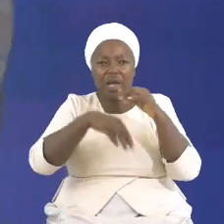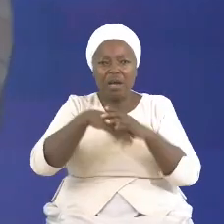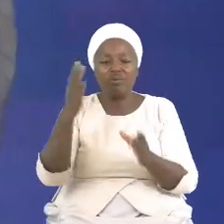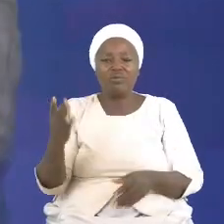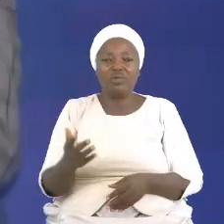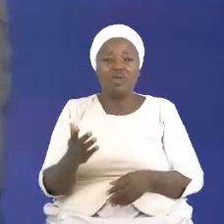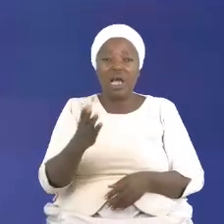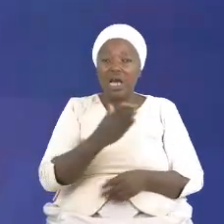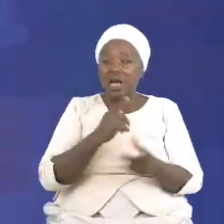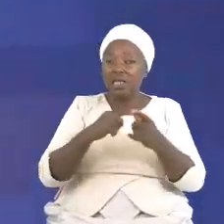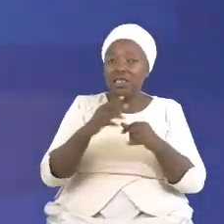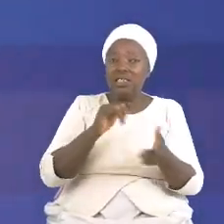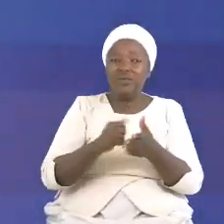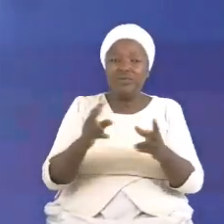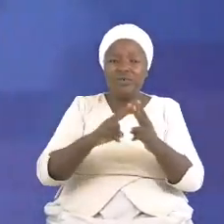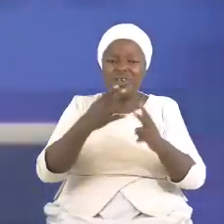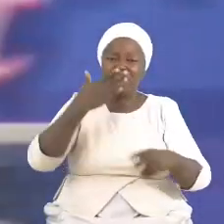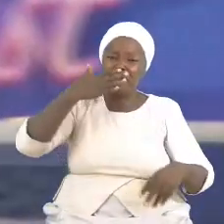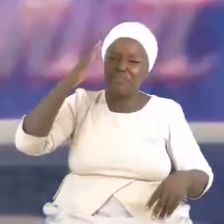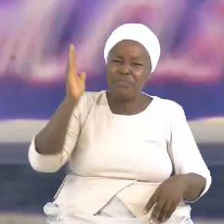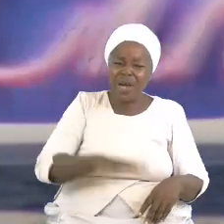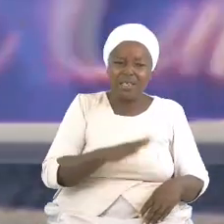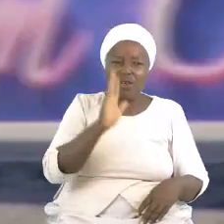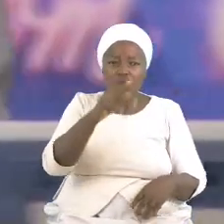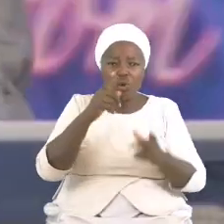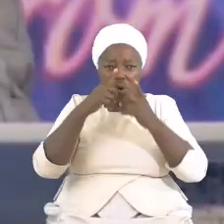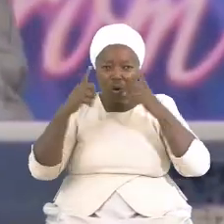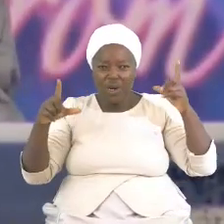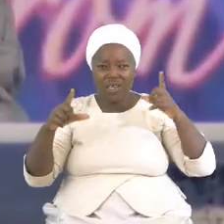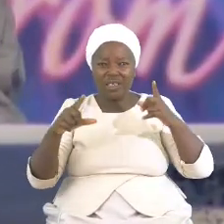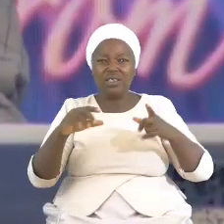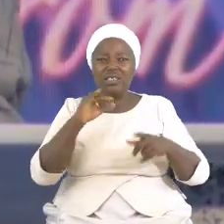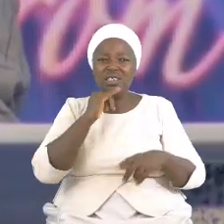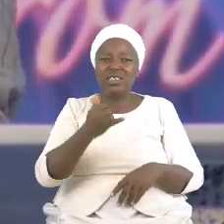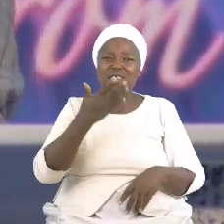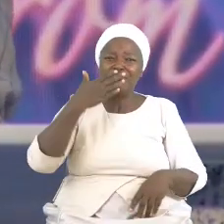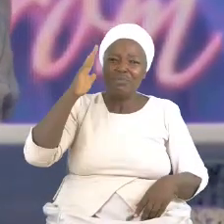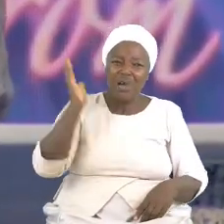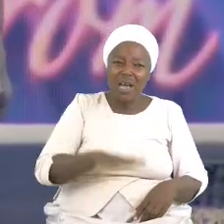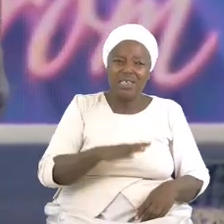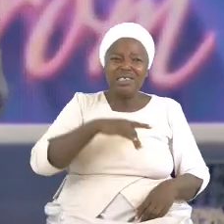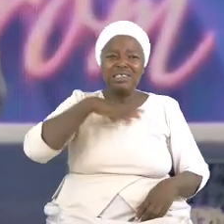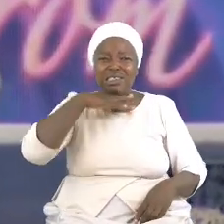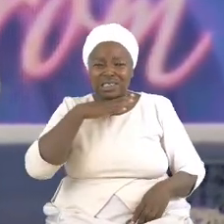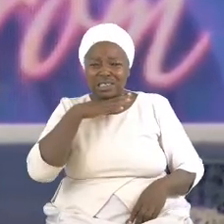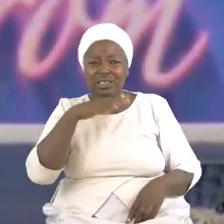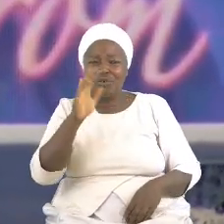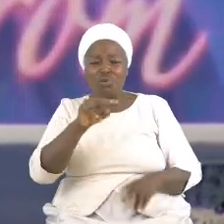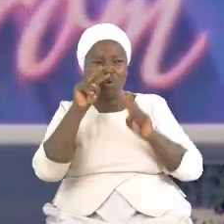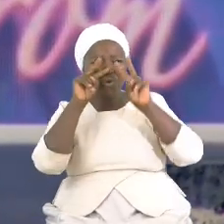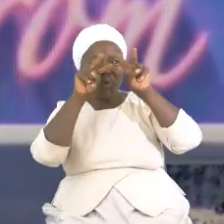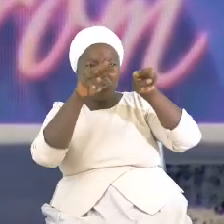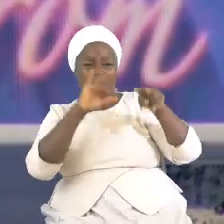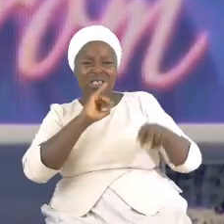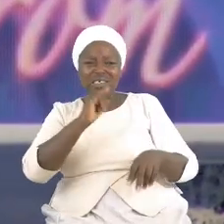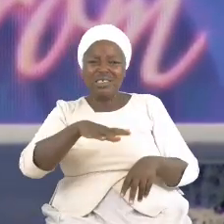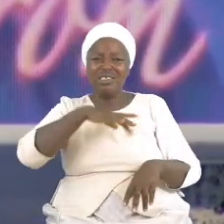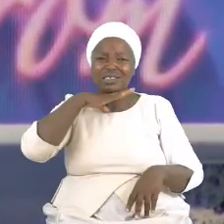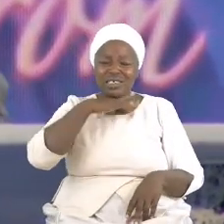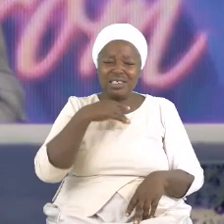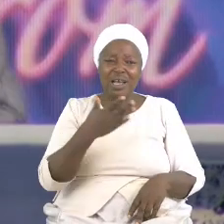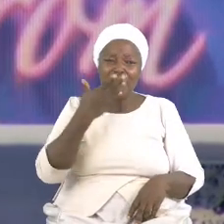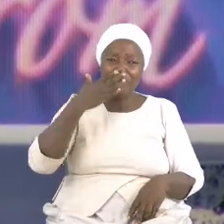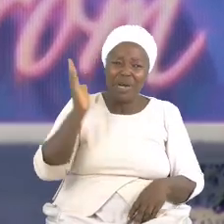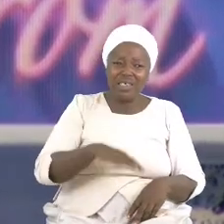it's offensive. Your language offensive, your look offensive, your attitude